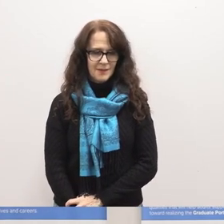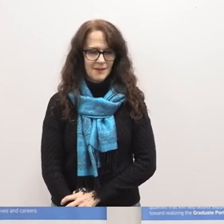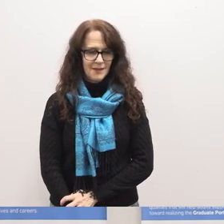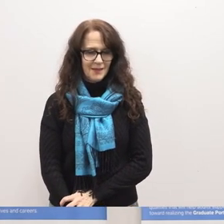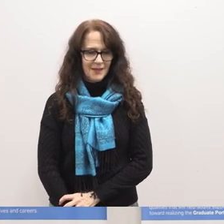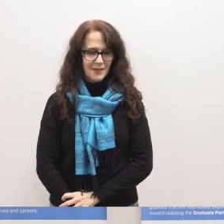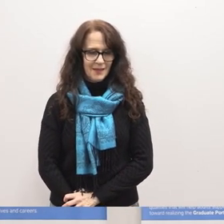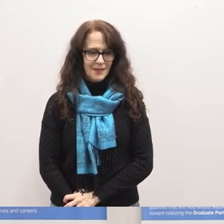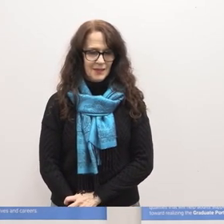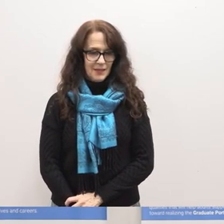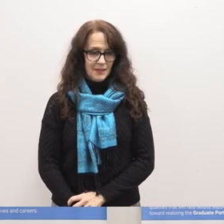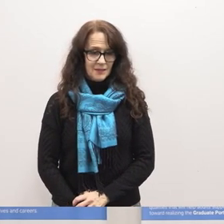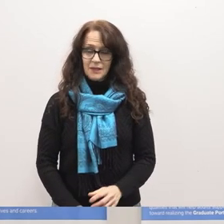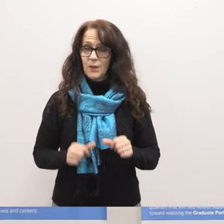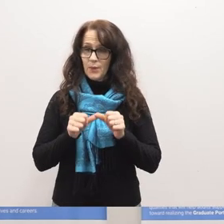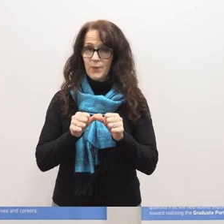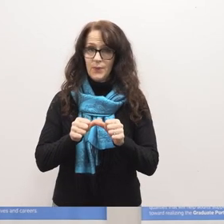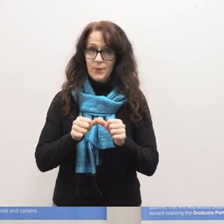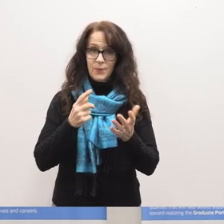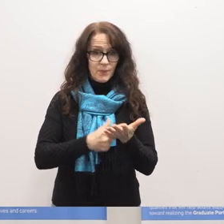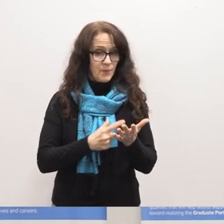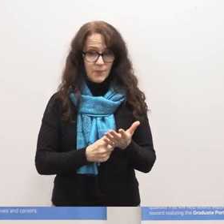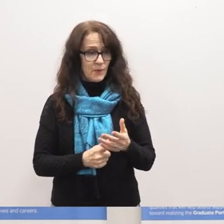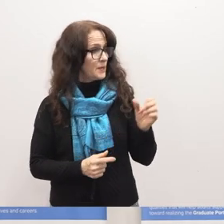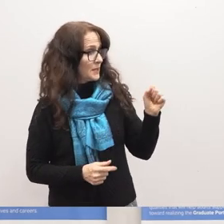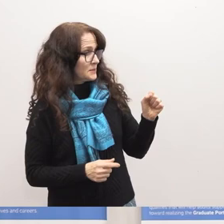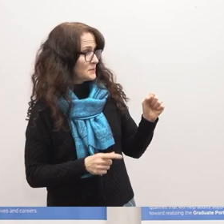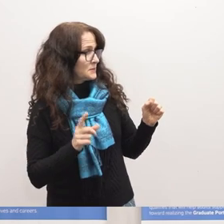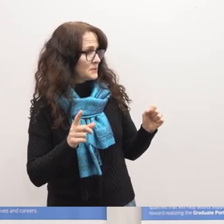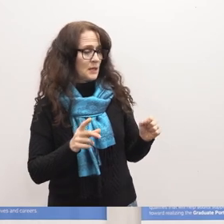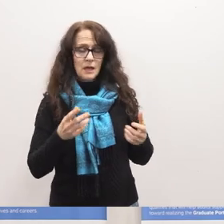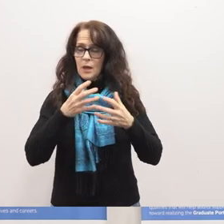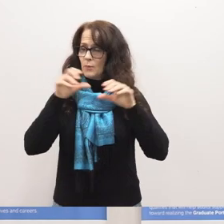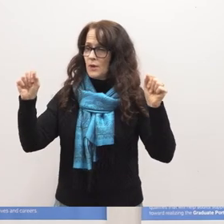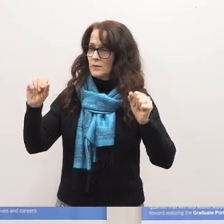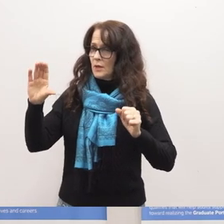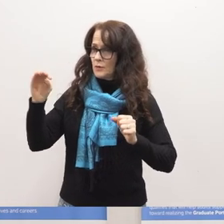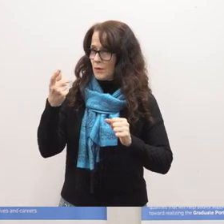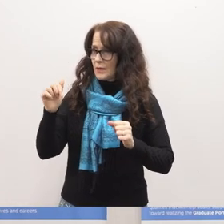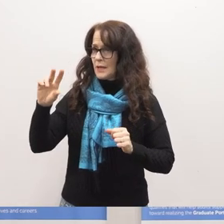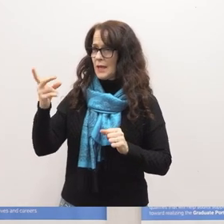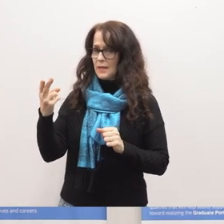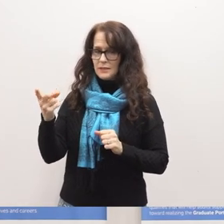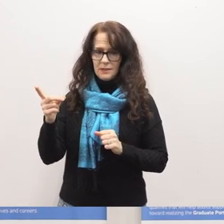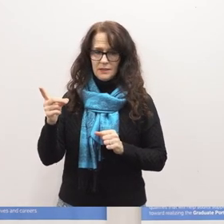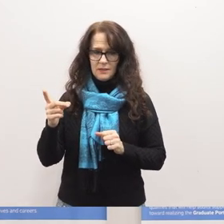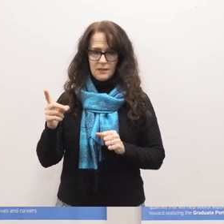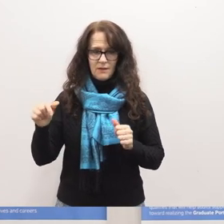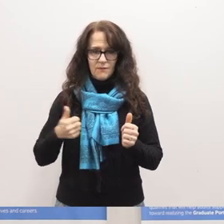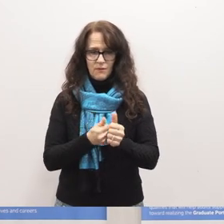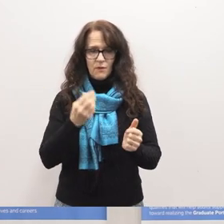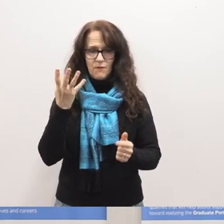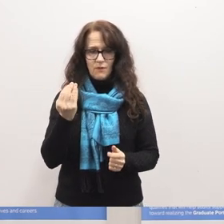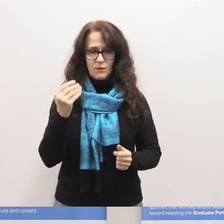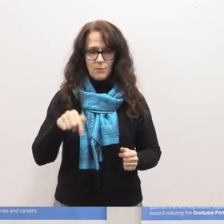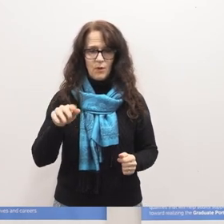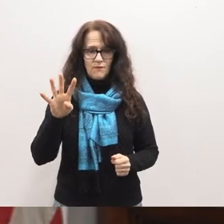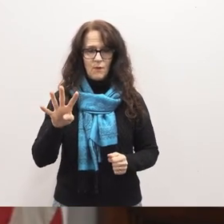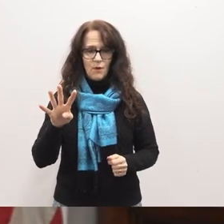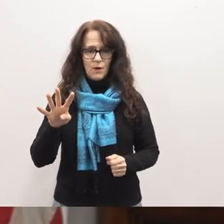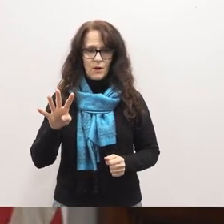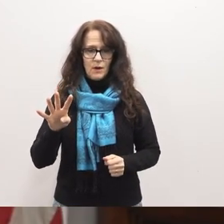Any further discussion? Yes. President Craighead, I wanted to follow up on item